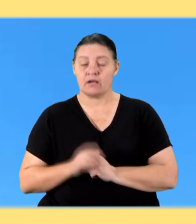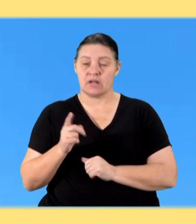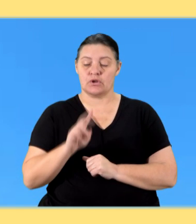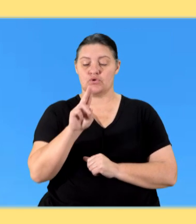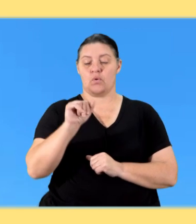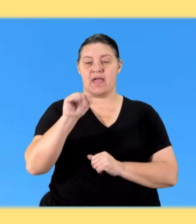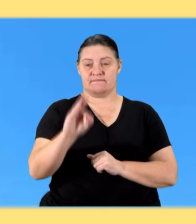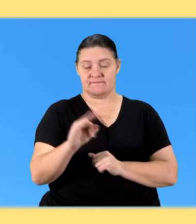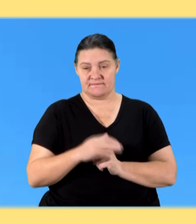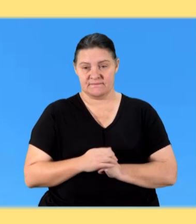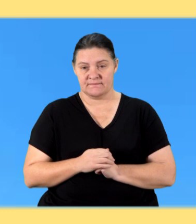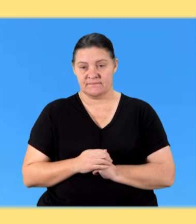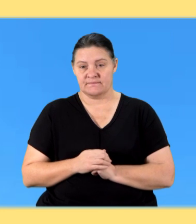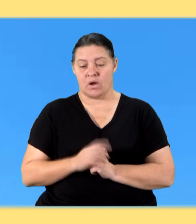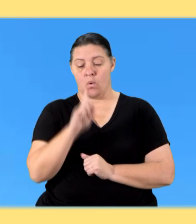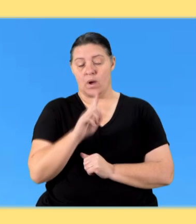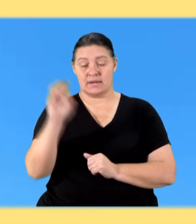Then the next one is UIF.